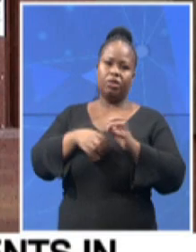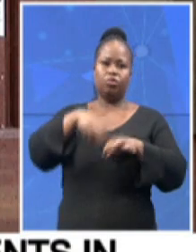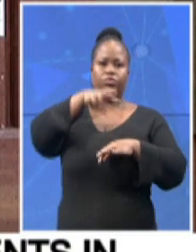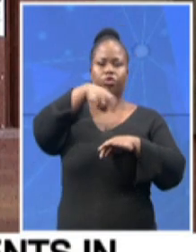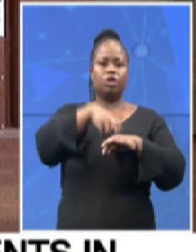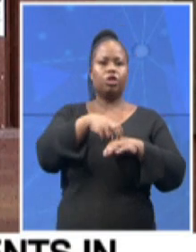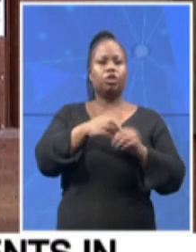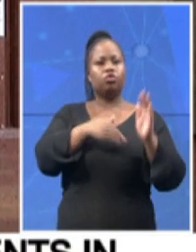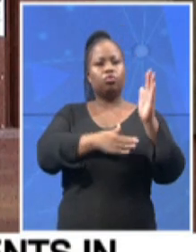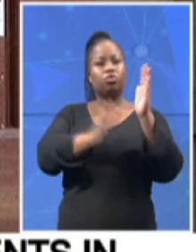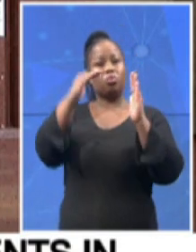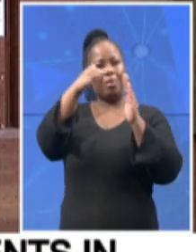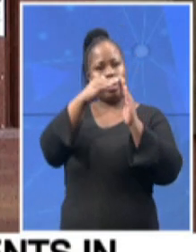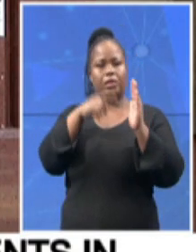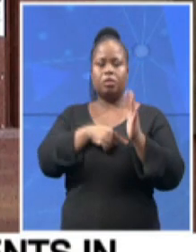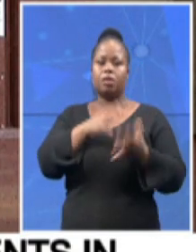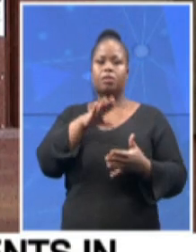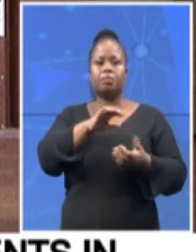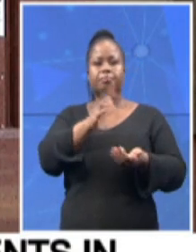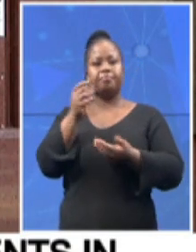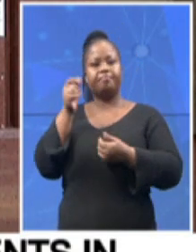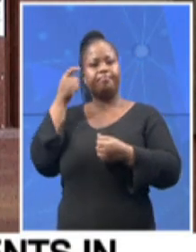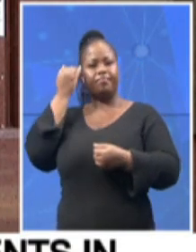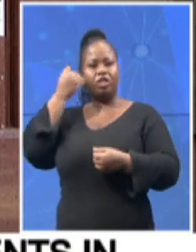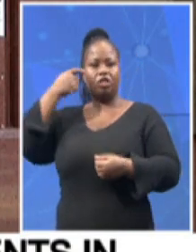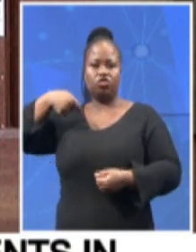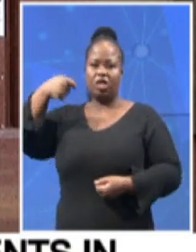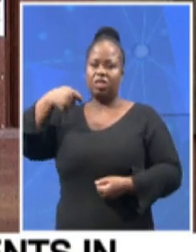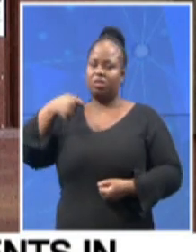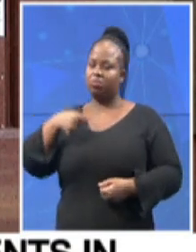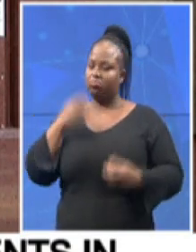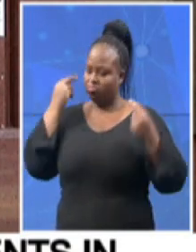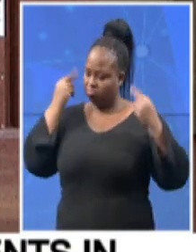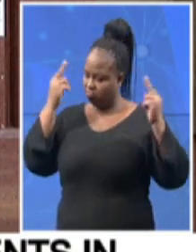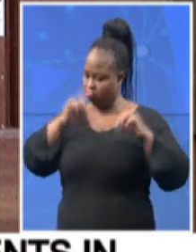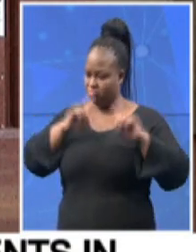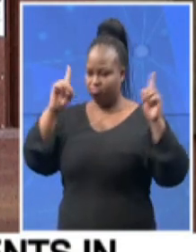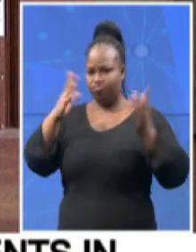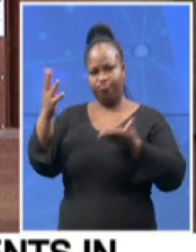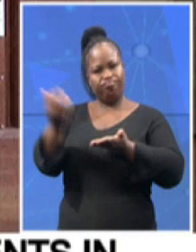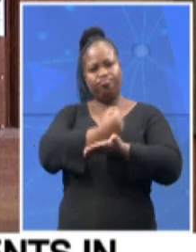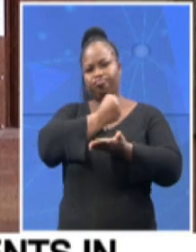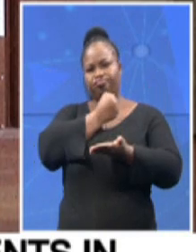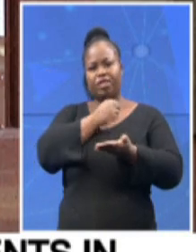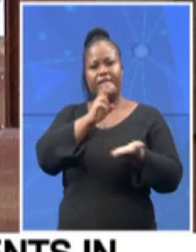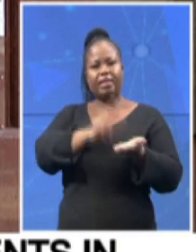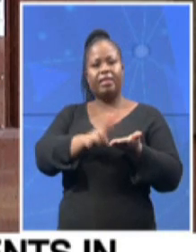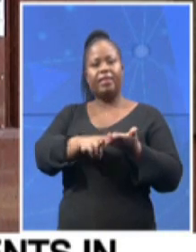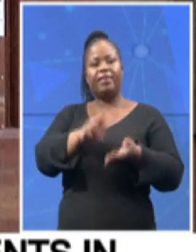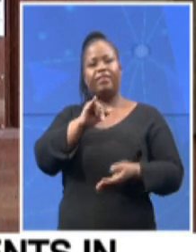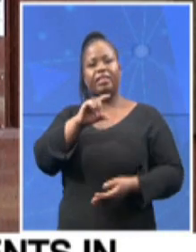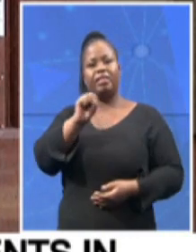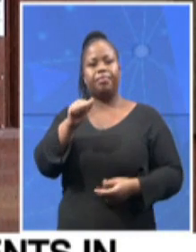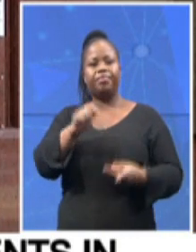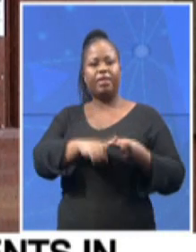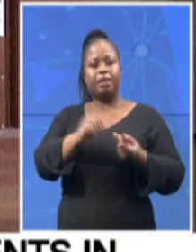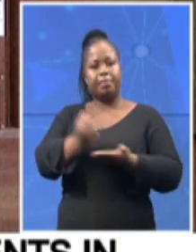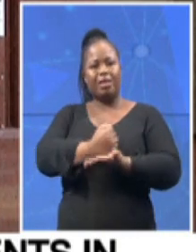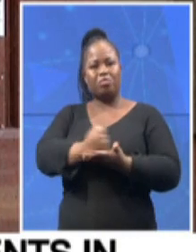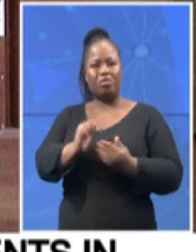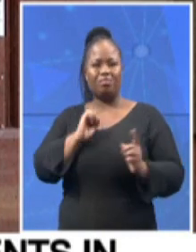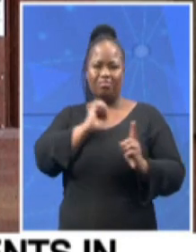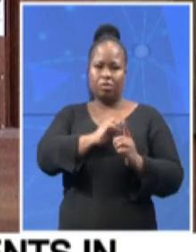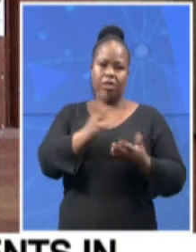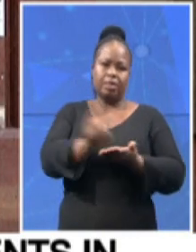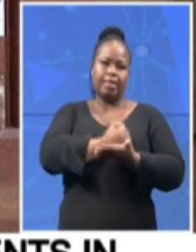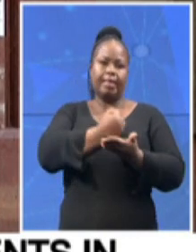to Dubai, and that's when the judge actually put his foot down to take the passport and also to